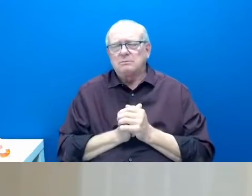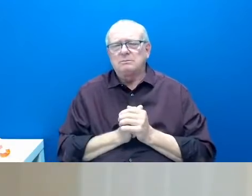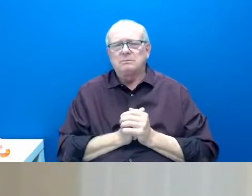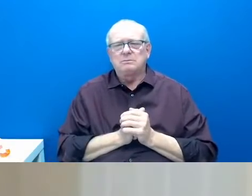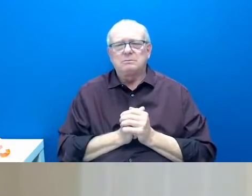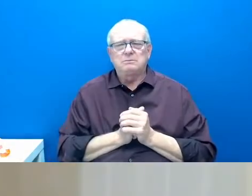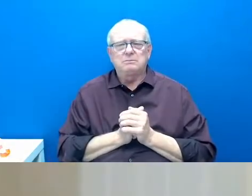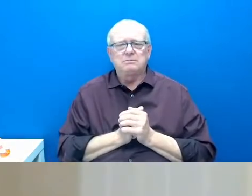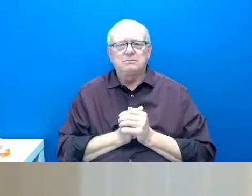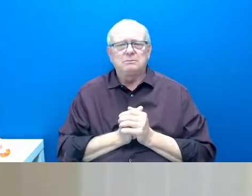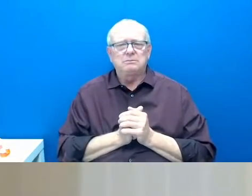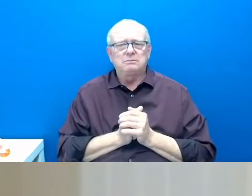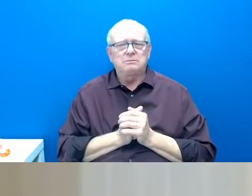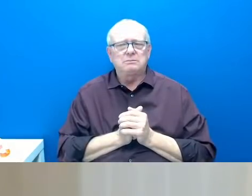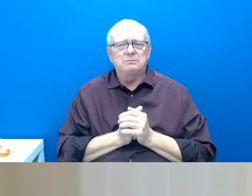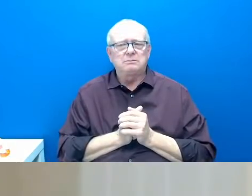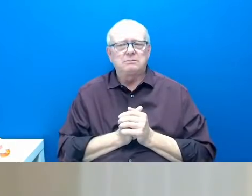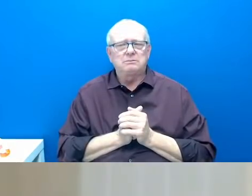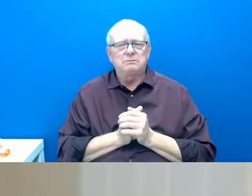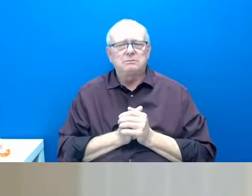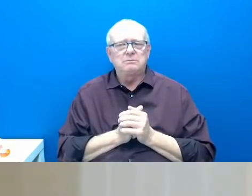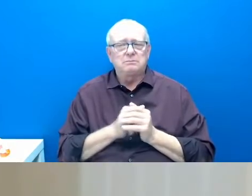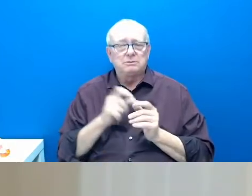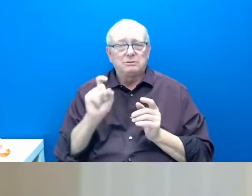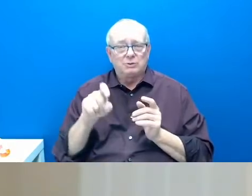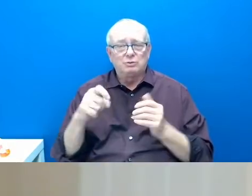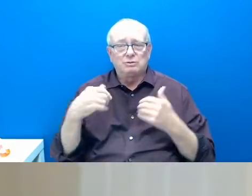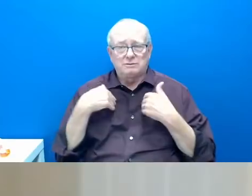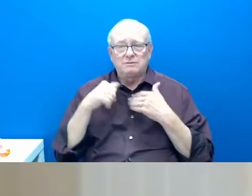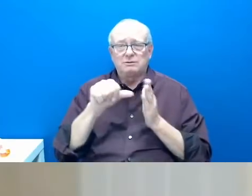originally had a surgery scheduled for